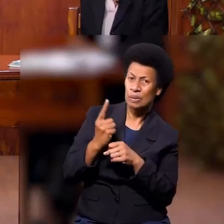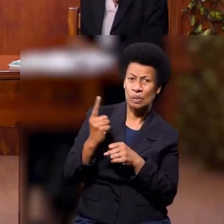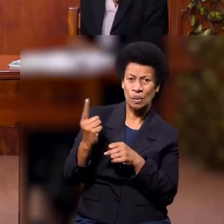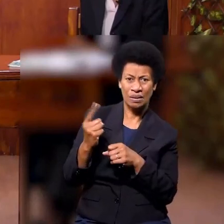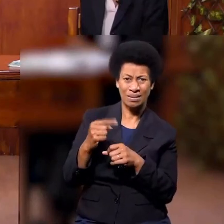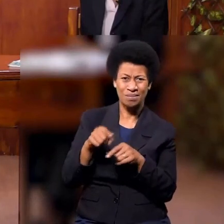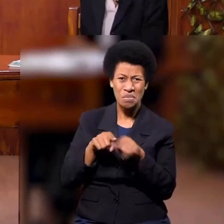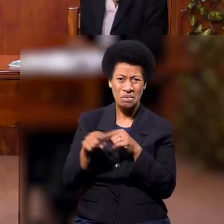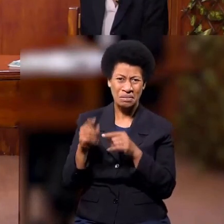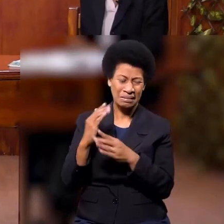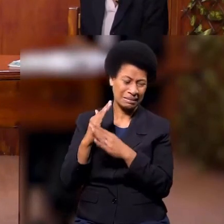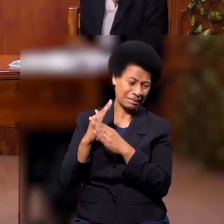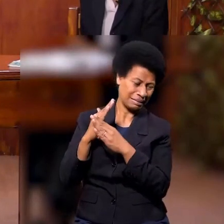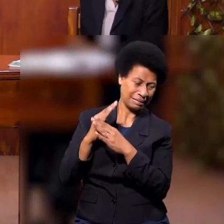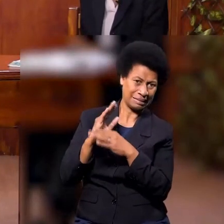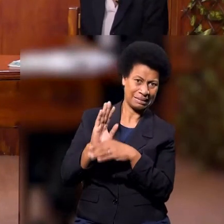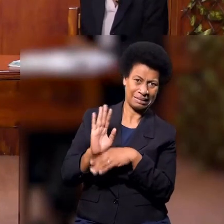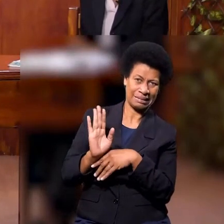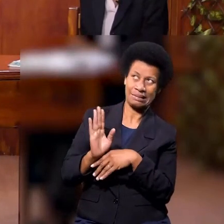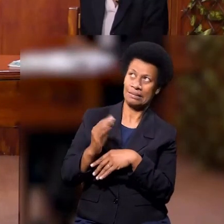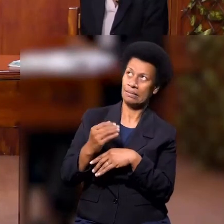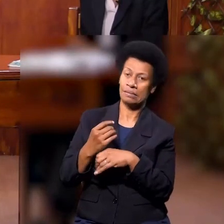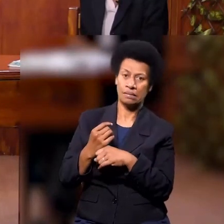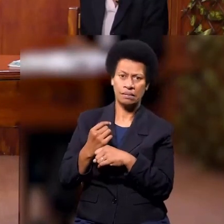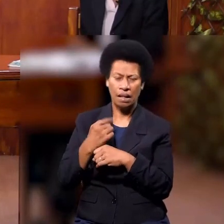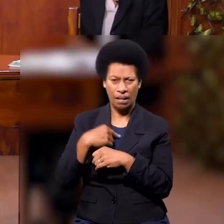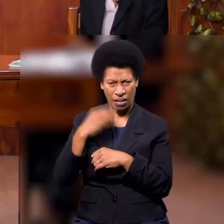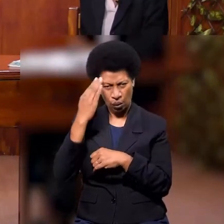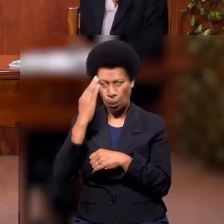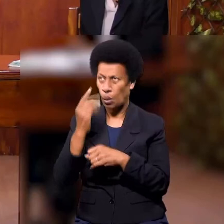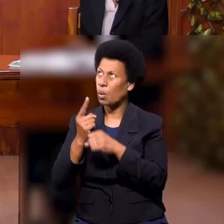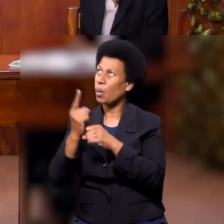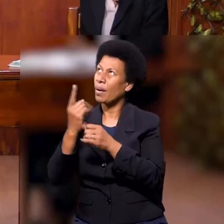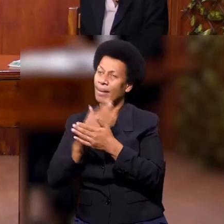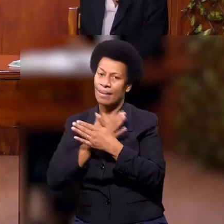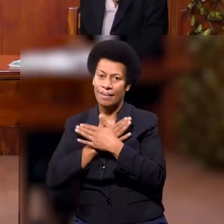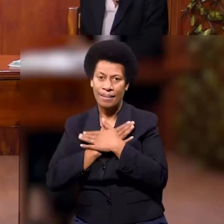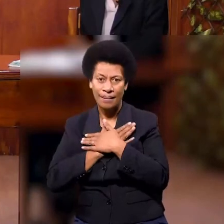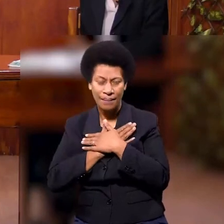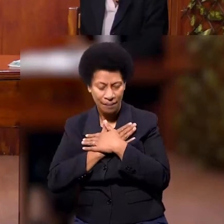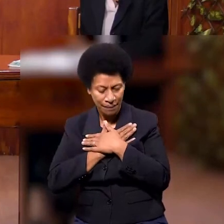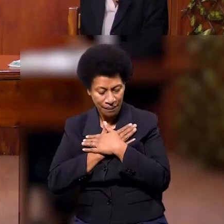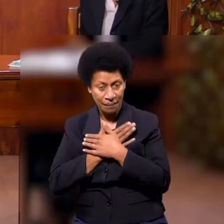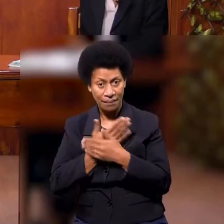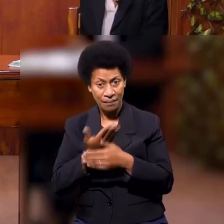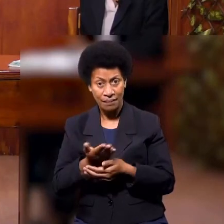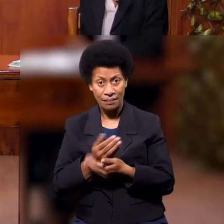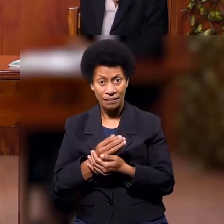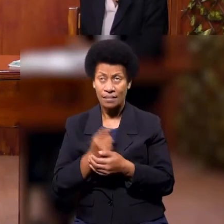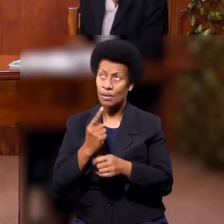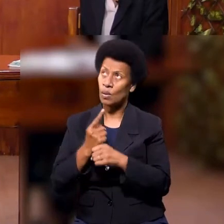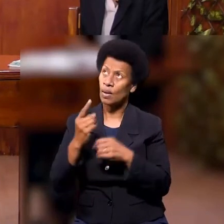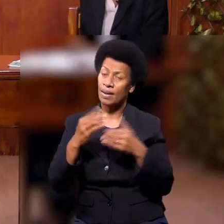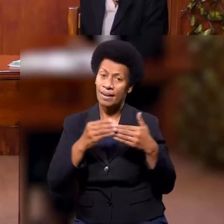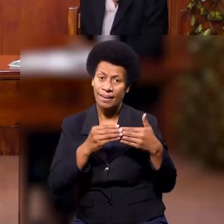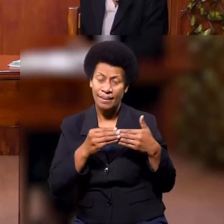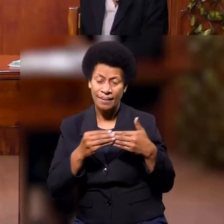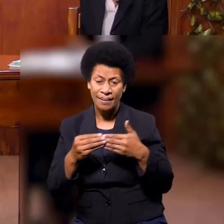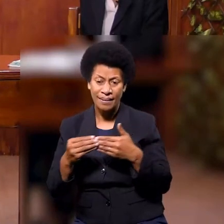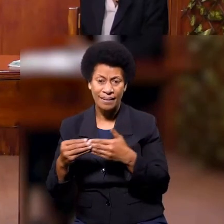being blinded to seeing that God is love, and God is leading